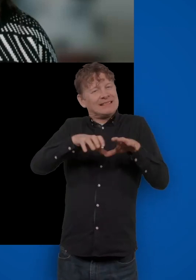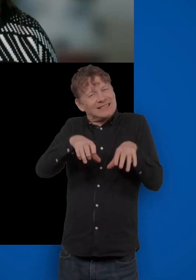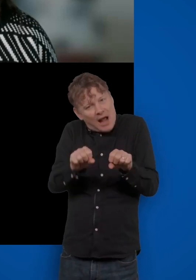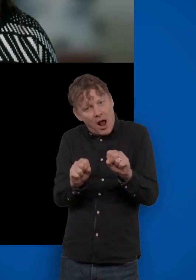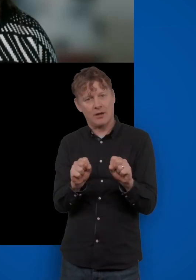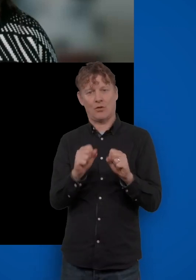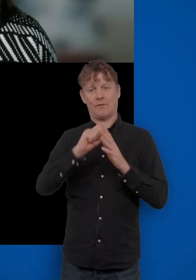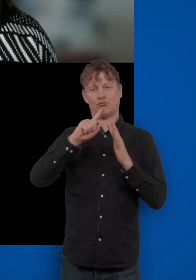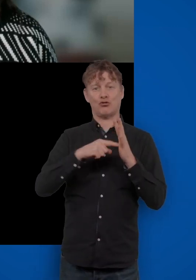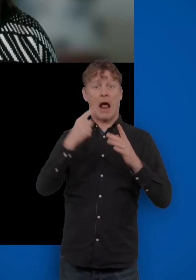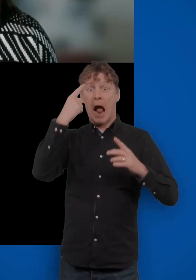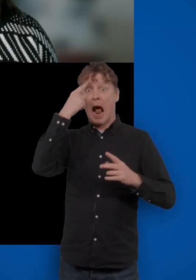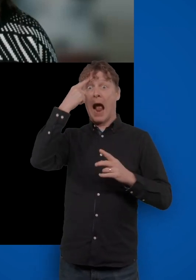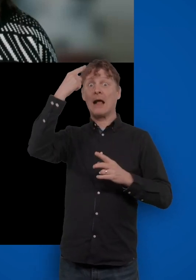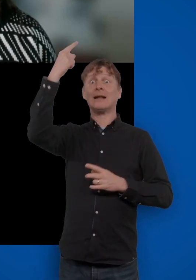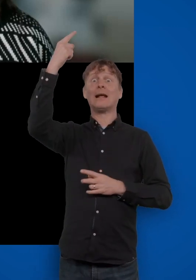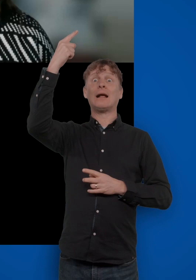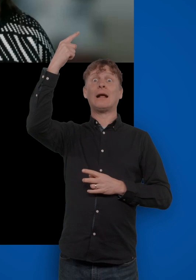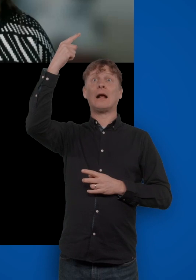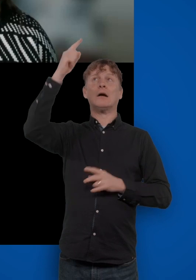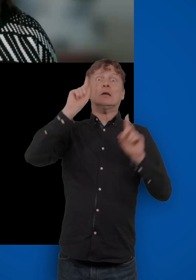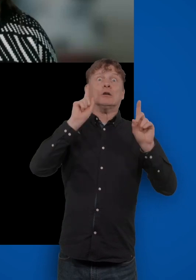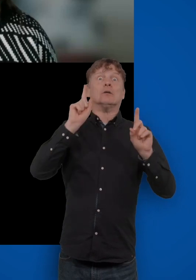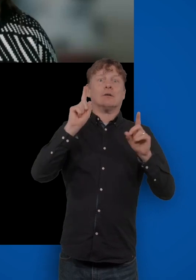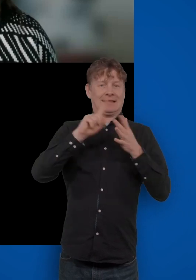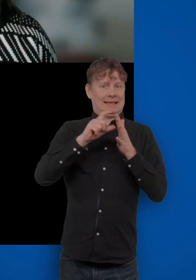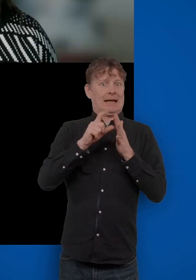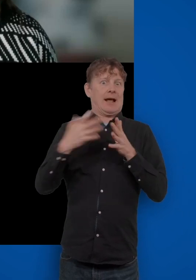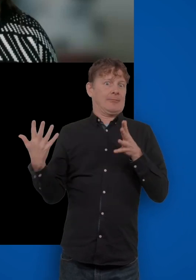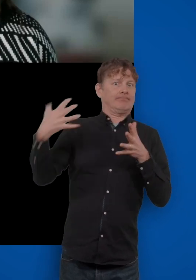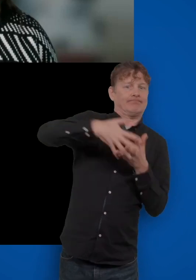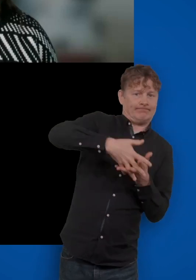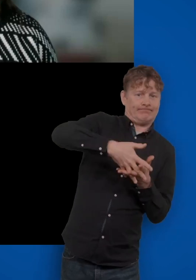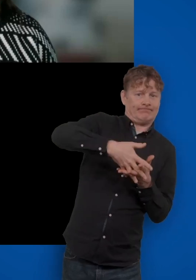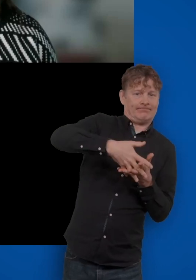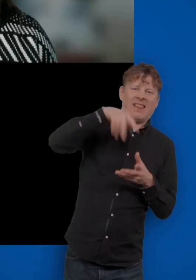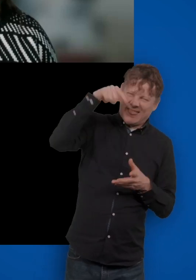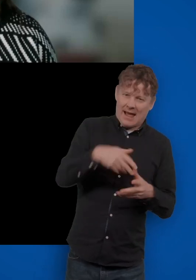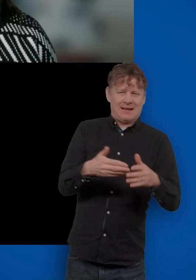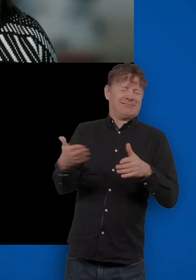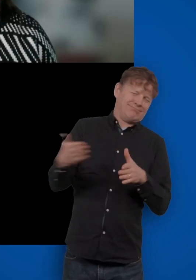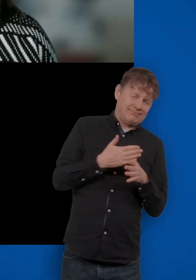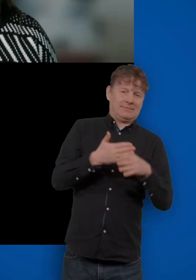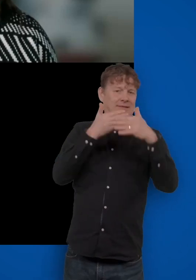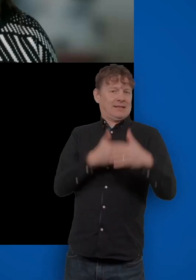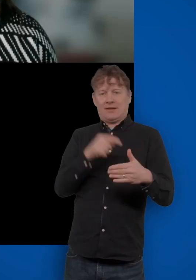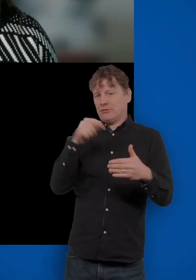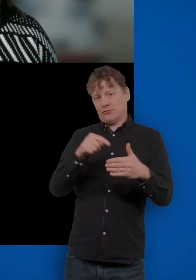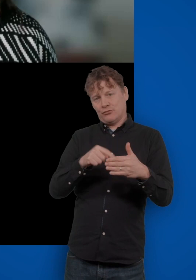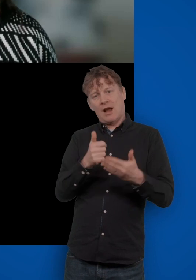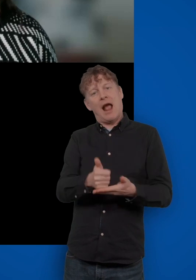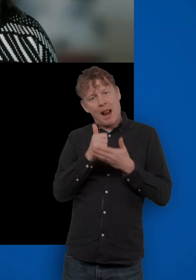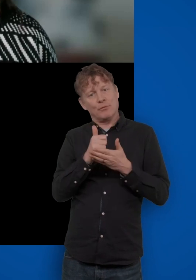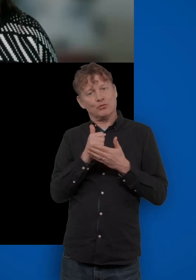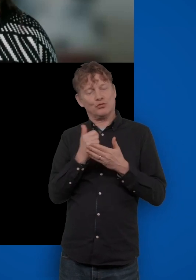place, where they first say, I've got this great idea. Oh, I wonder how I can integrate EDI into that. And think about it at that stage so that